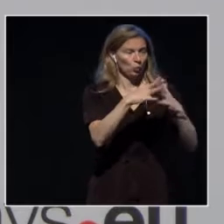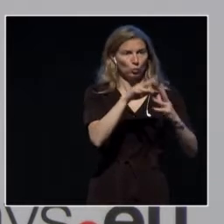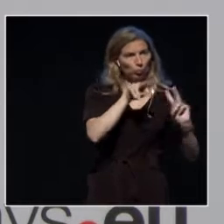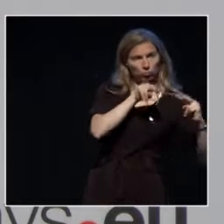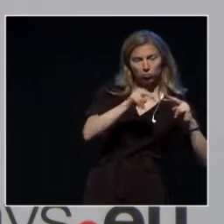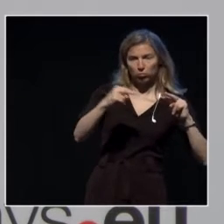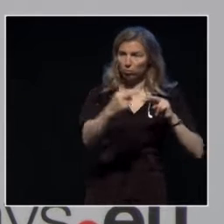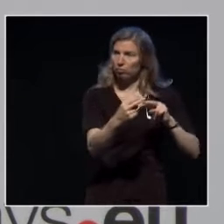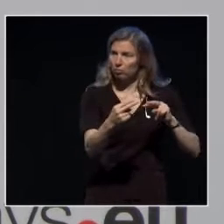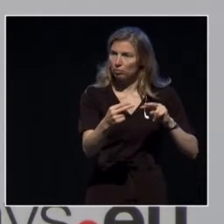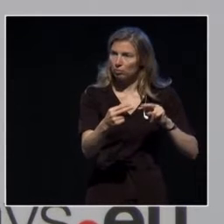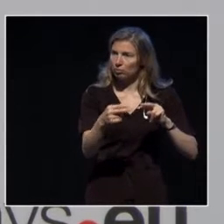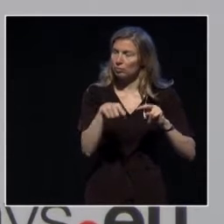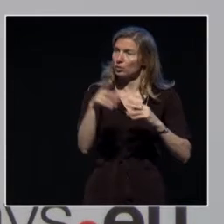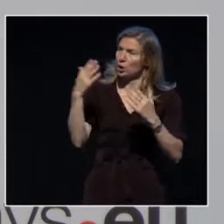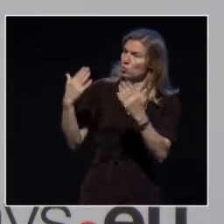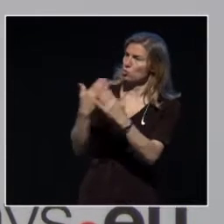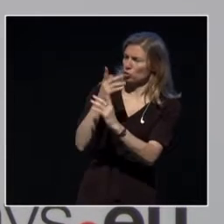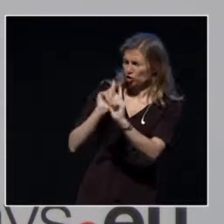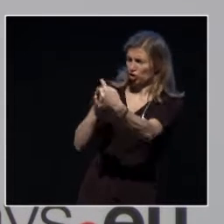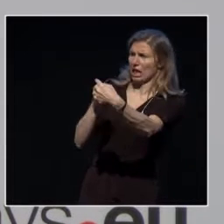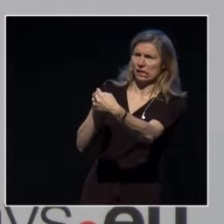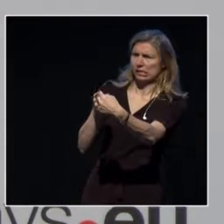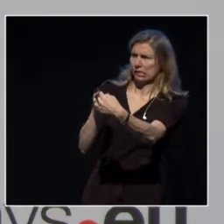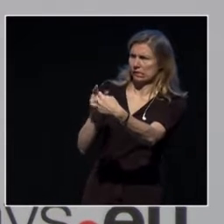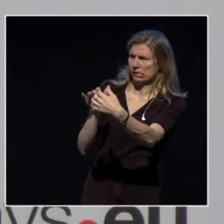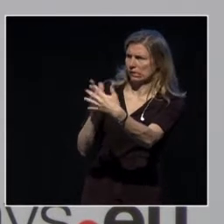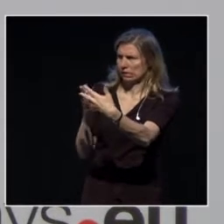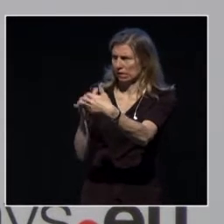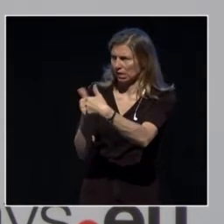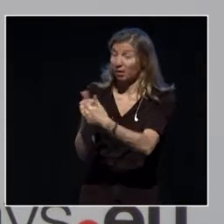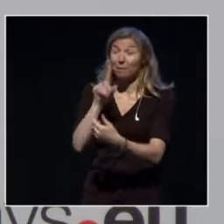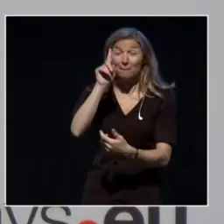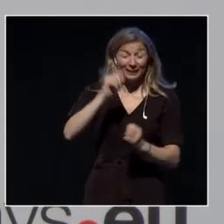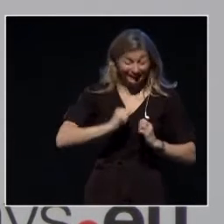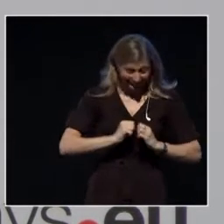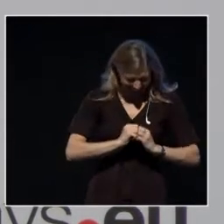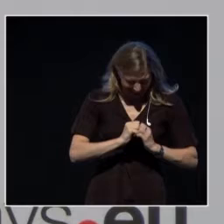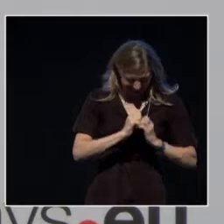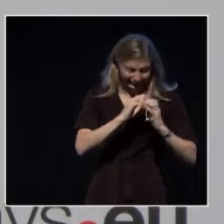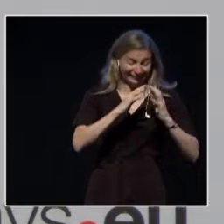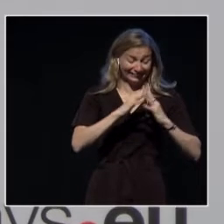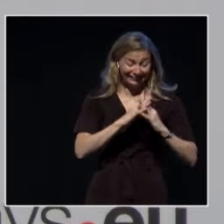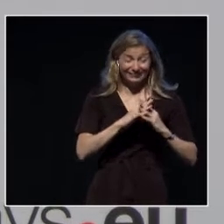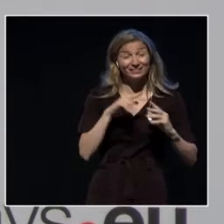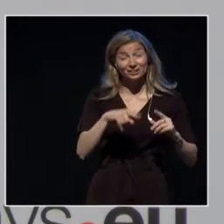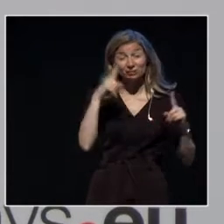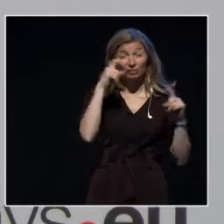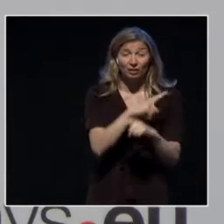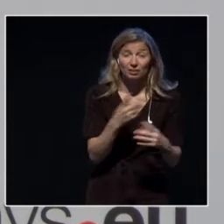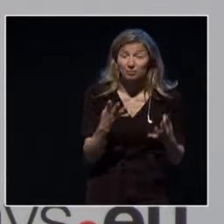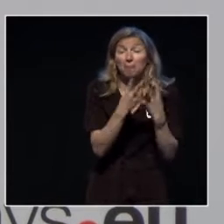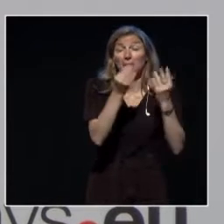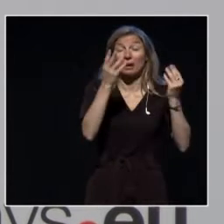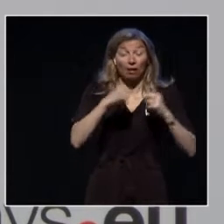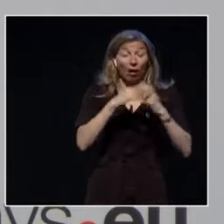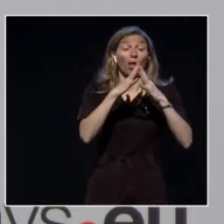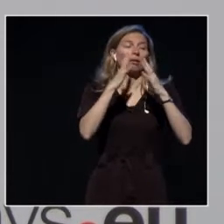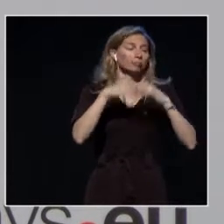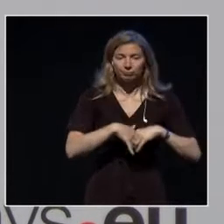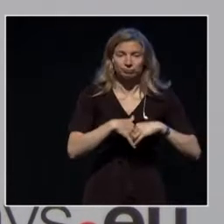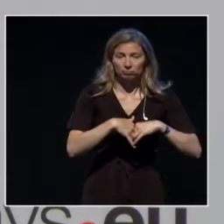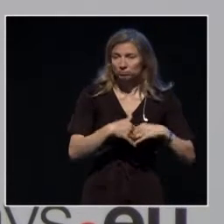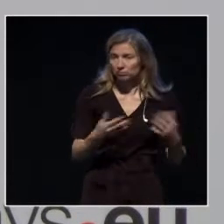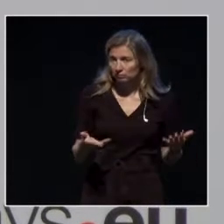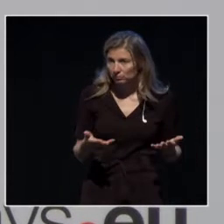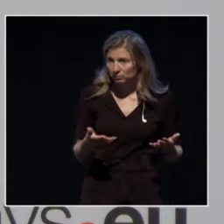for taking on new challenges. But starting up is hard. Most startups fail, of course. And a lot